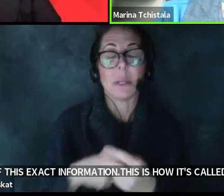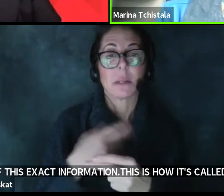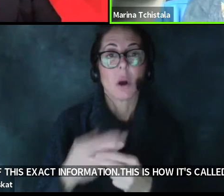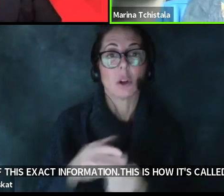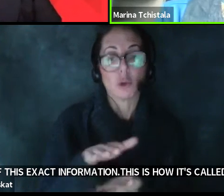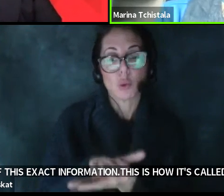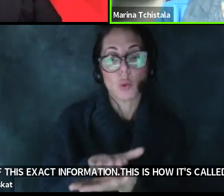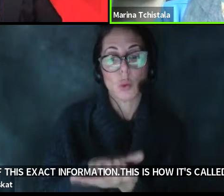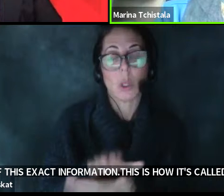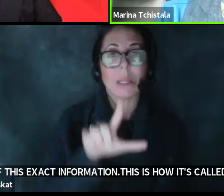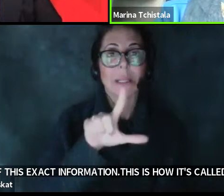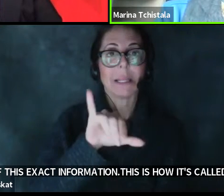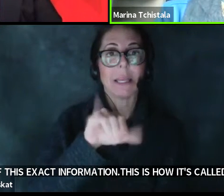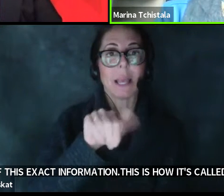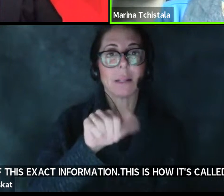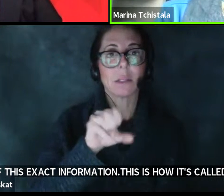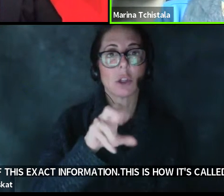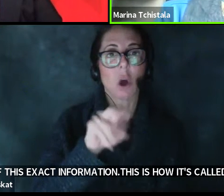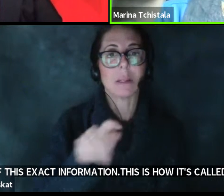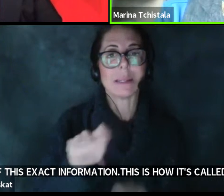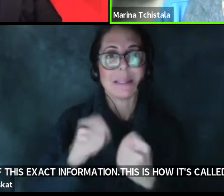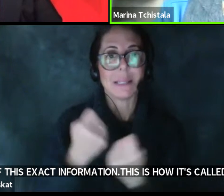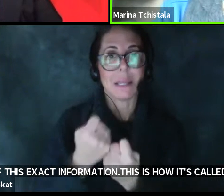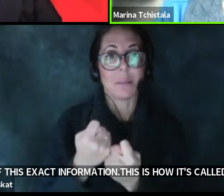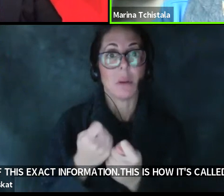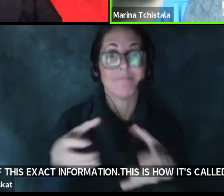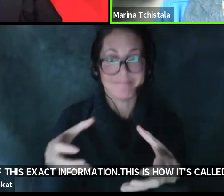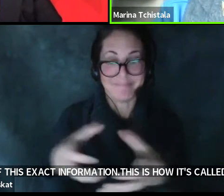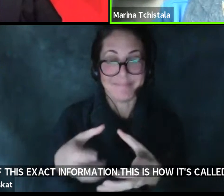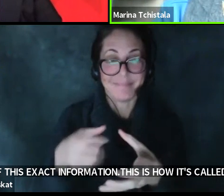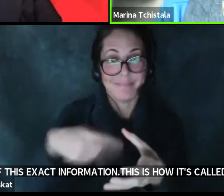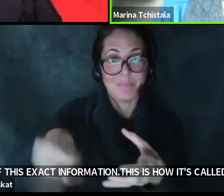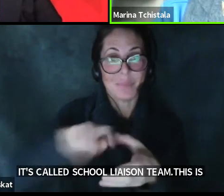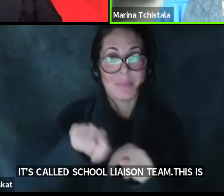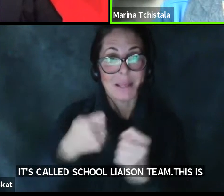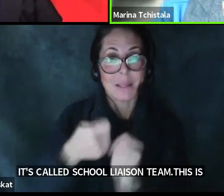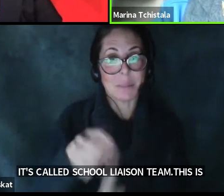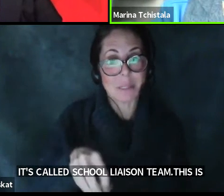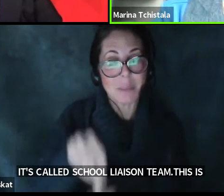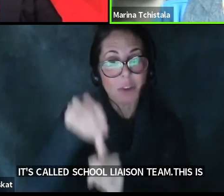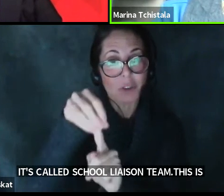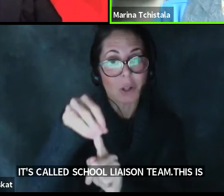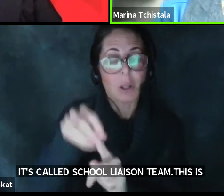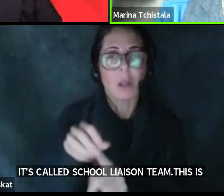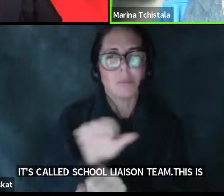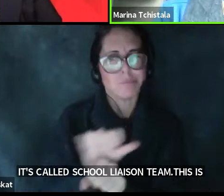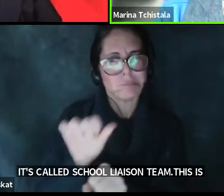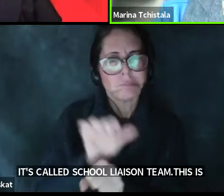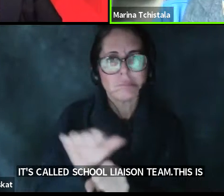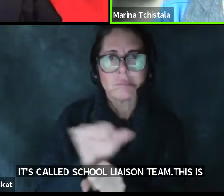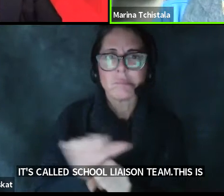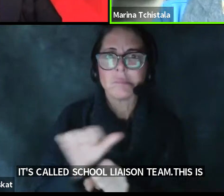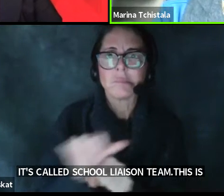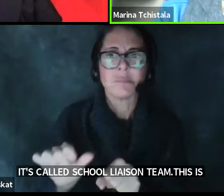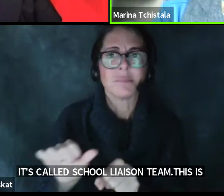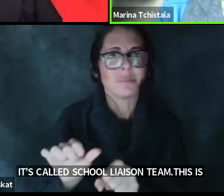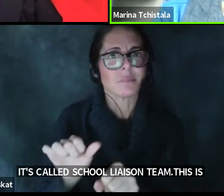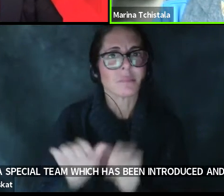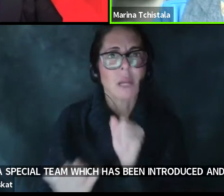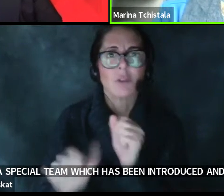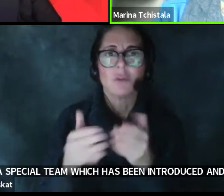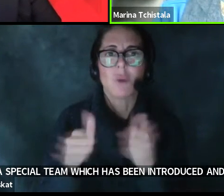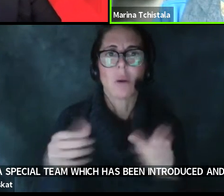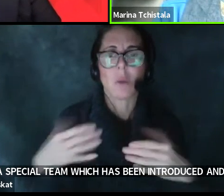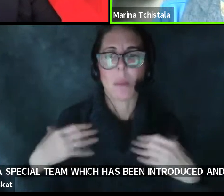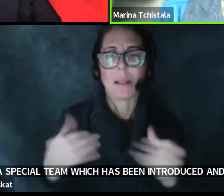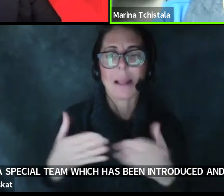It is a special team which has been introduced and working very hard in Toronto Public Health. So this would